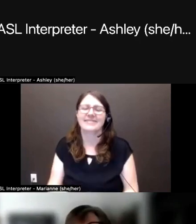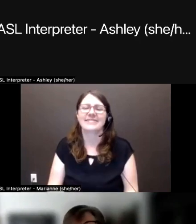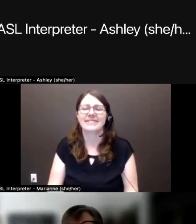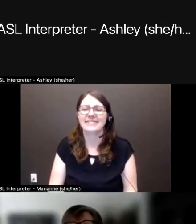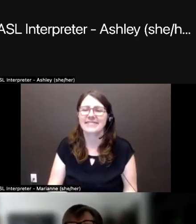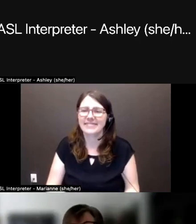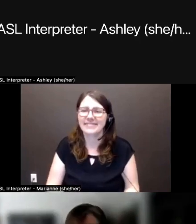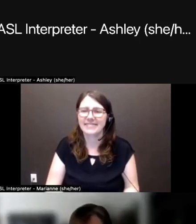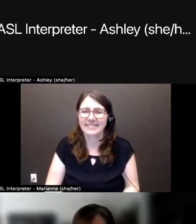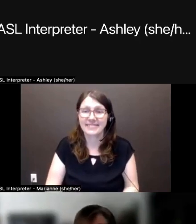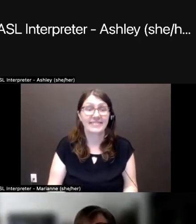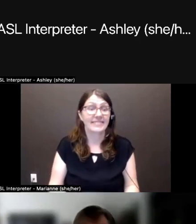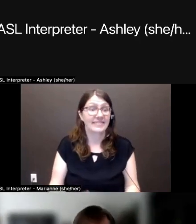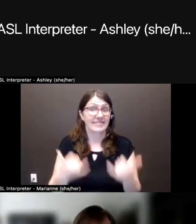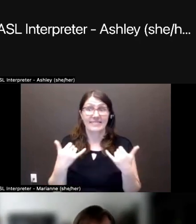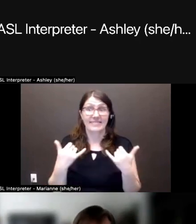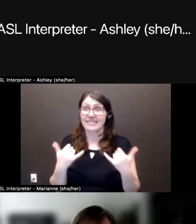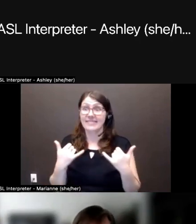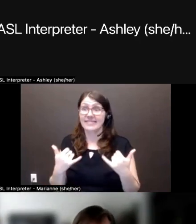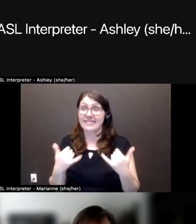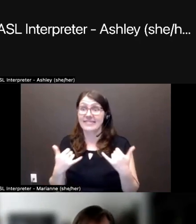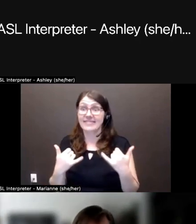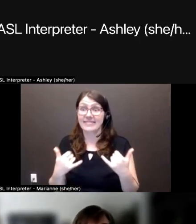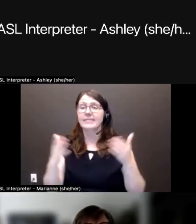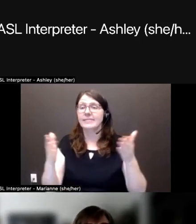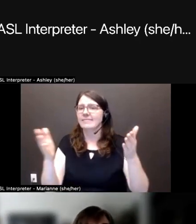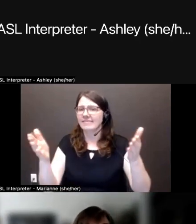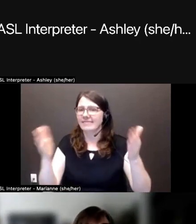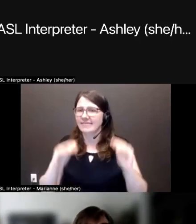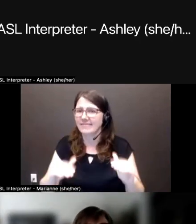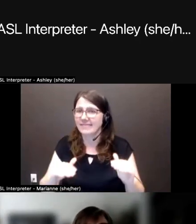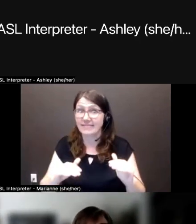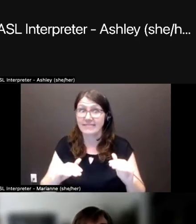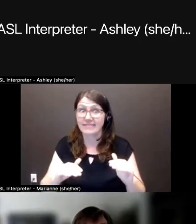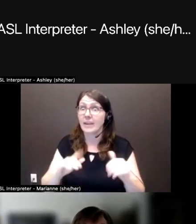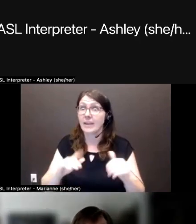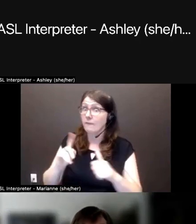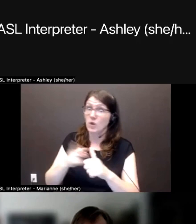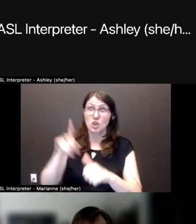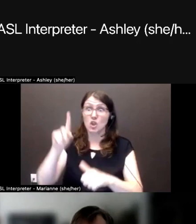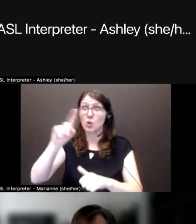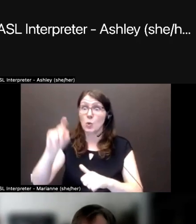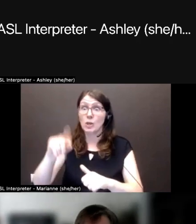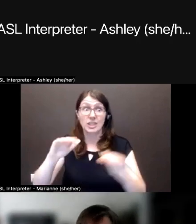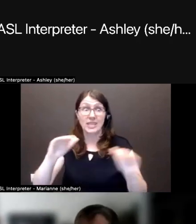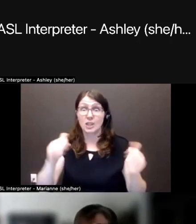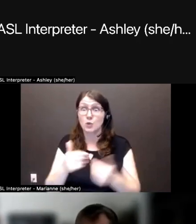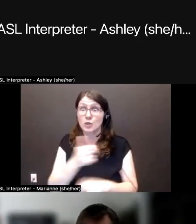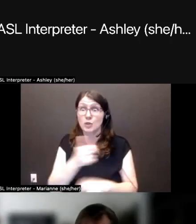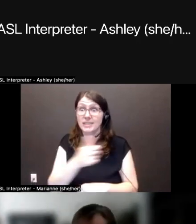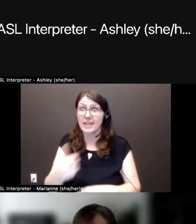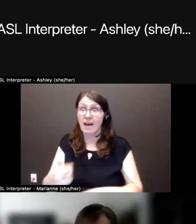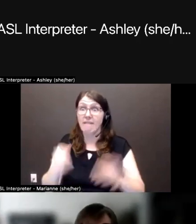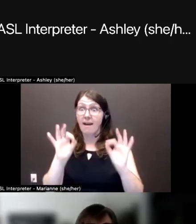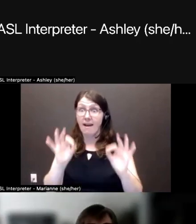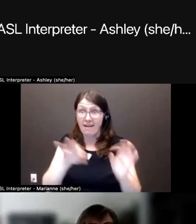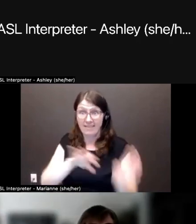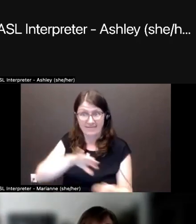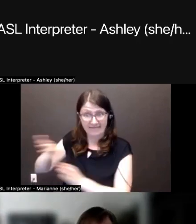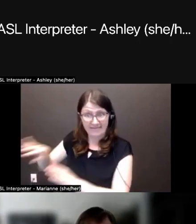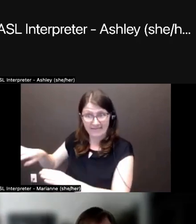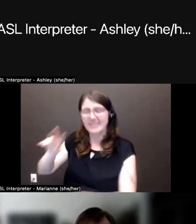so now we're going to get to our second question of the panel discussion, and we'll go in the same order for each